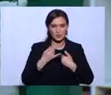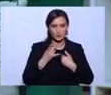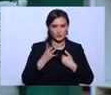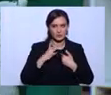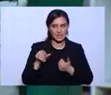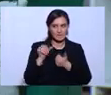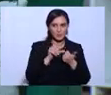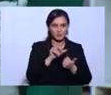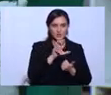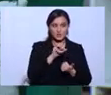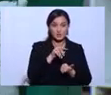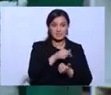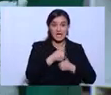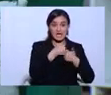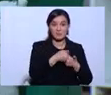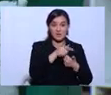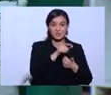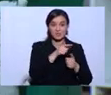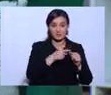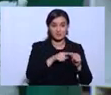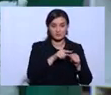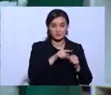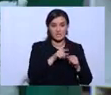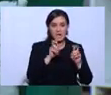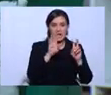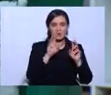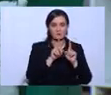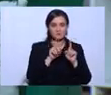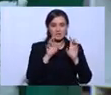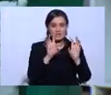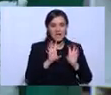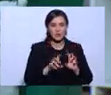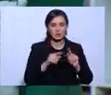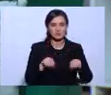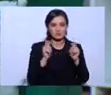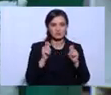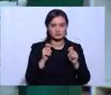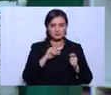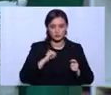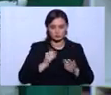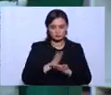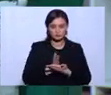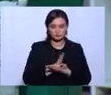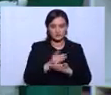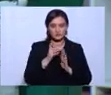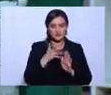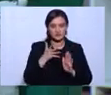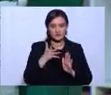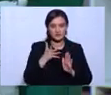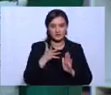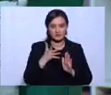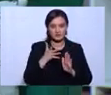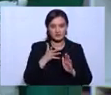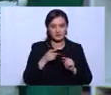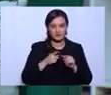asks himself, should he be helping Jim? Because by helping Jim, he's actually breaking the law. And there's points where